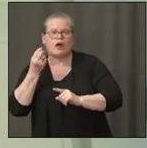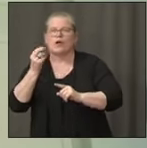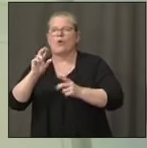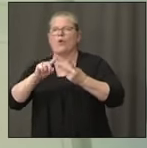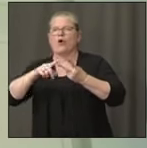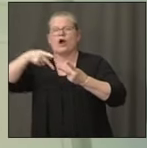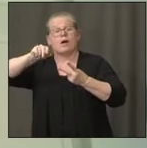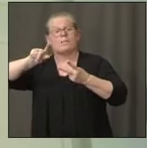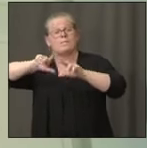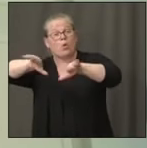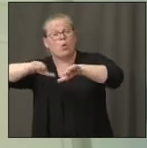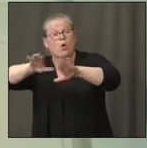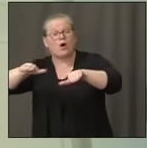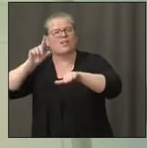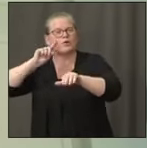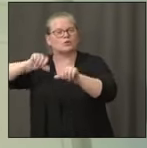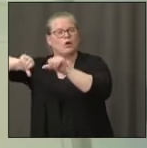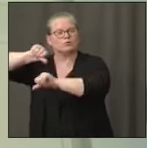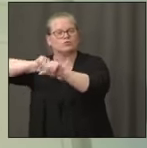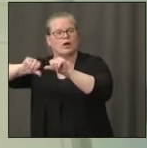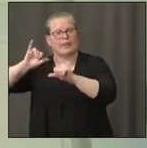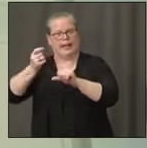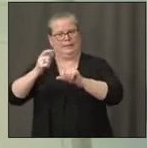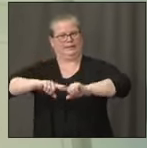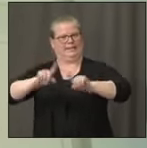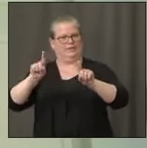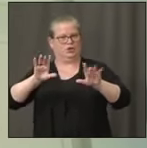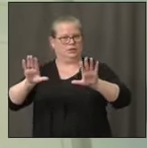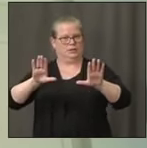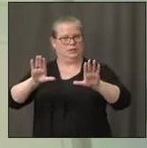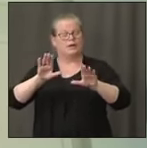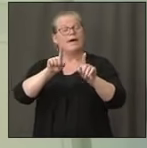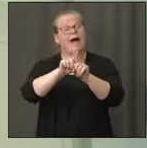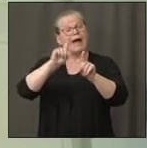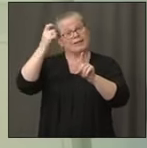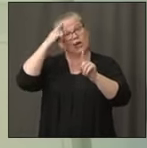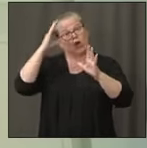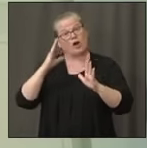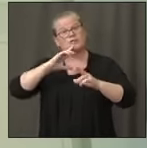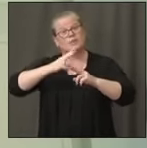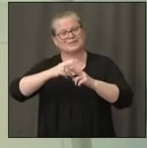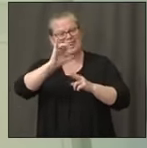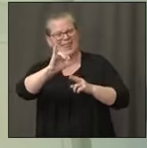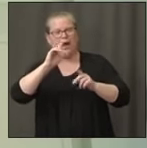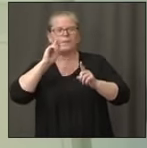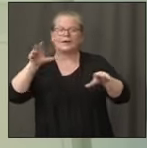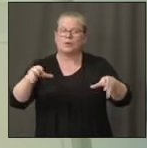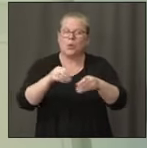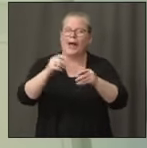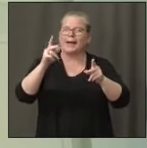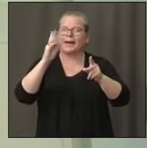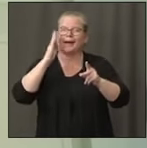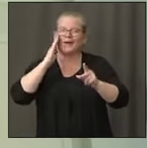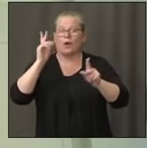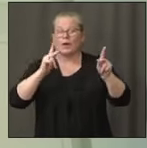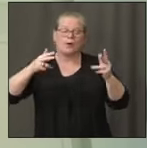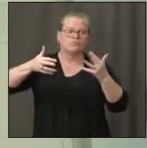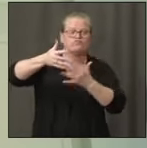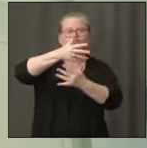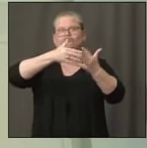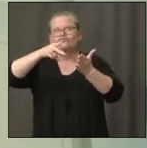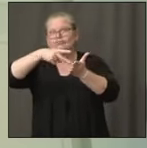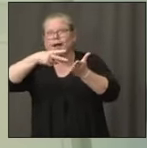we have out for social clubs. Just as the governor mentioned at the outset, the nature of that event and the commingling and what we view as the risk of transmission